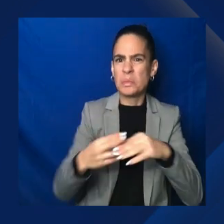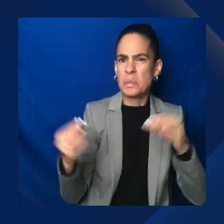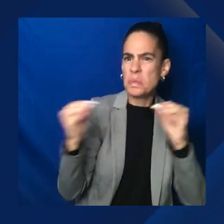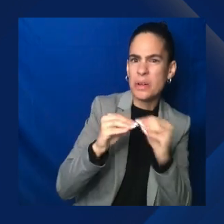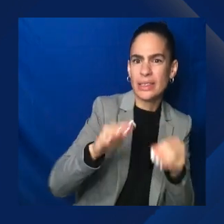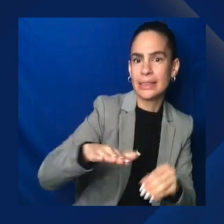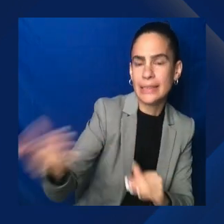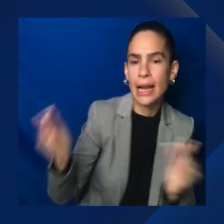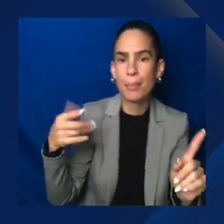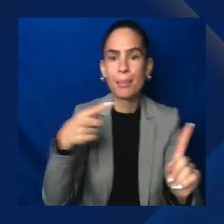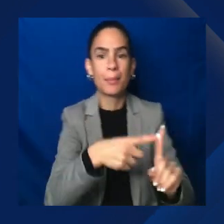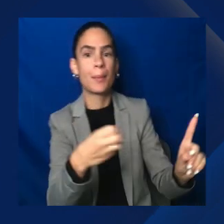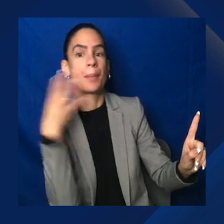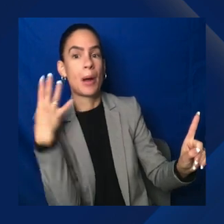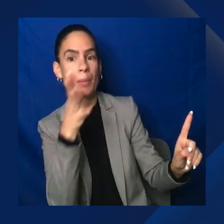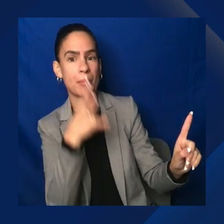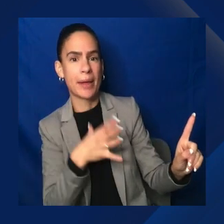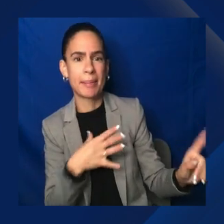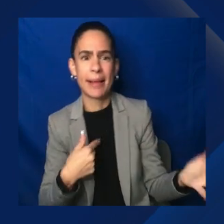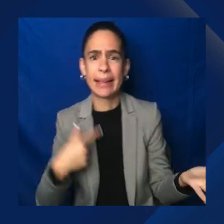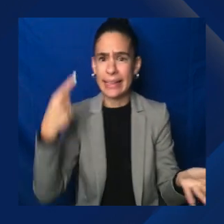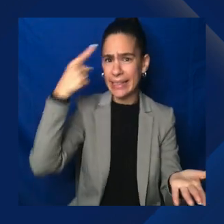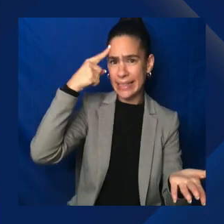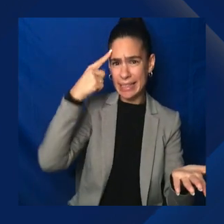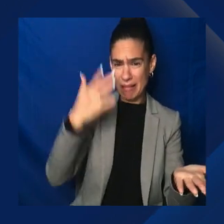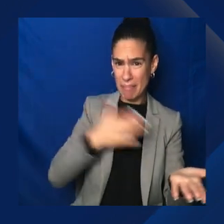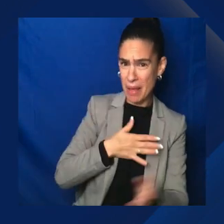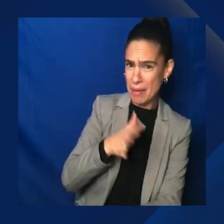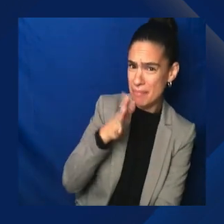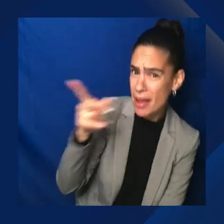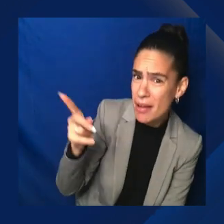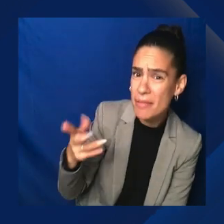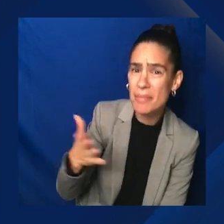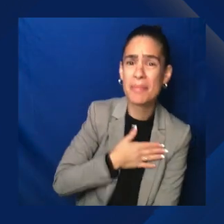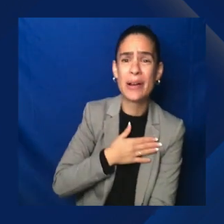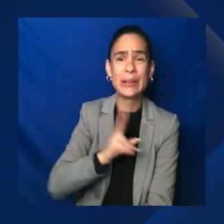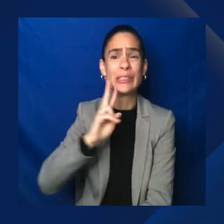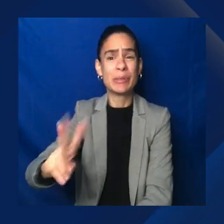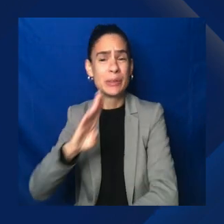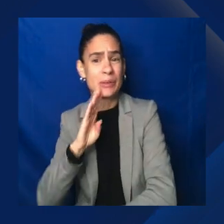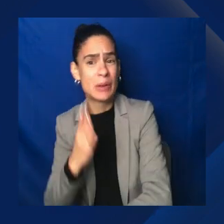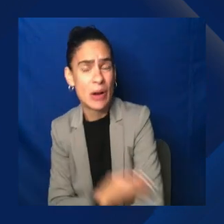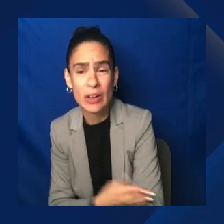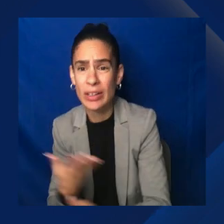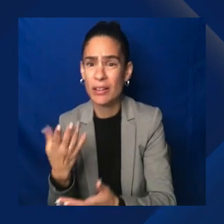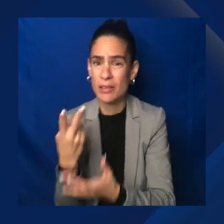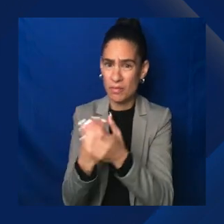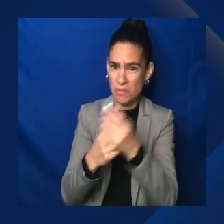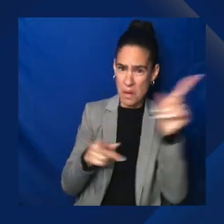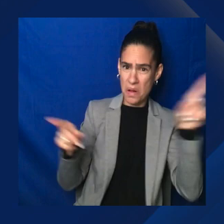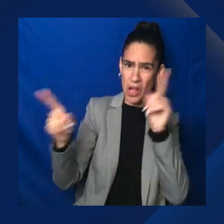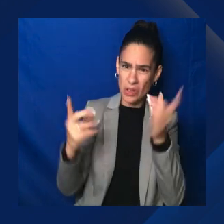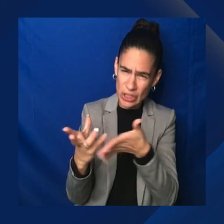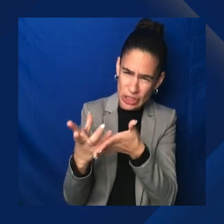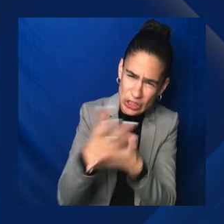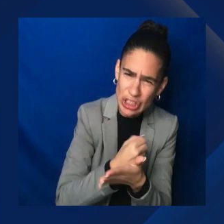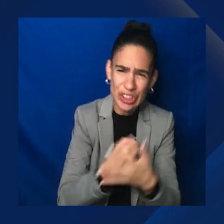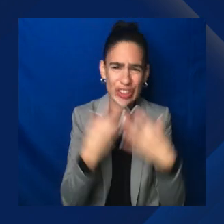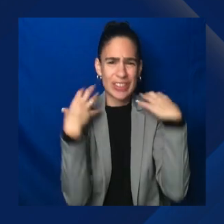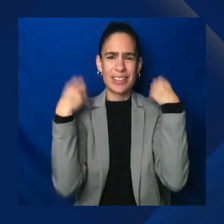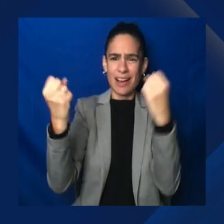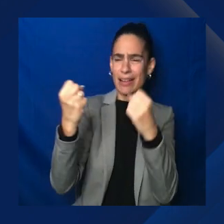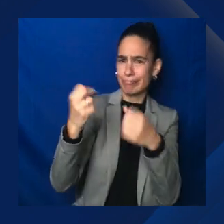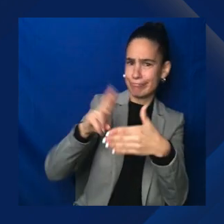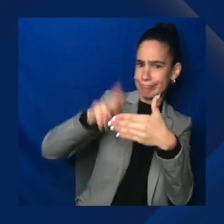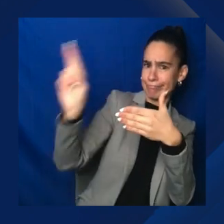mom, Ernestine, or my 2-year-old daughter, Mariah. They deserve healthy outcomes. That's why I support